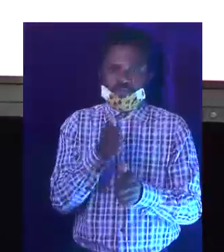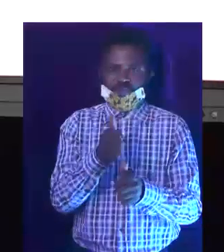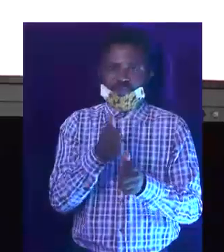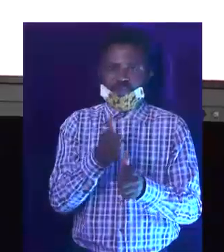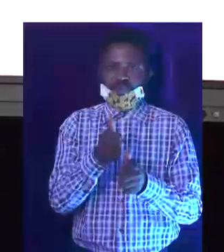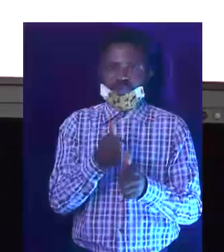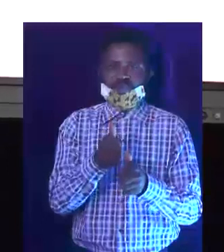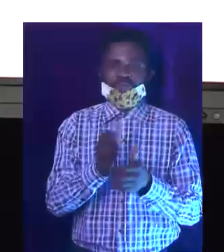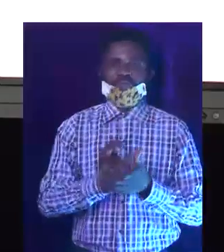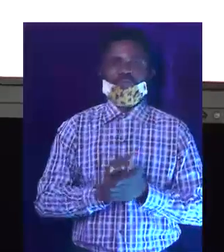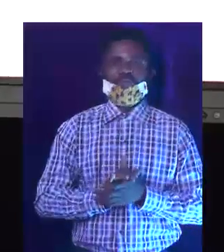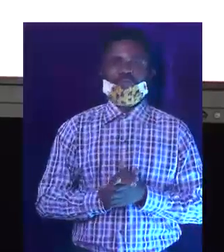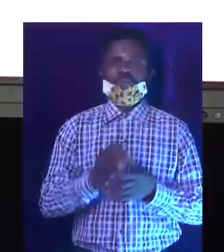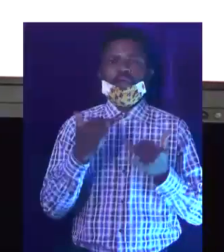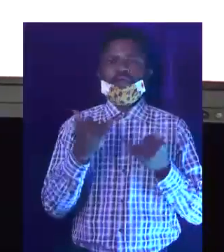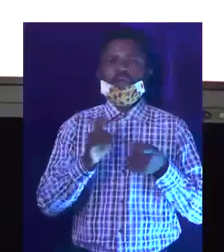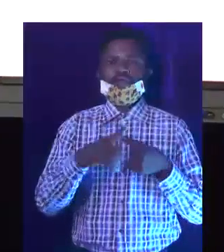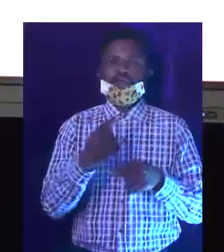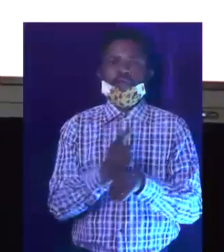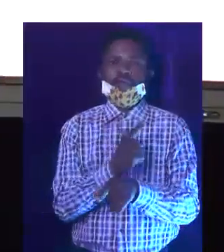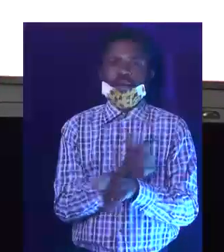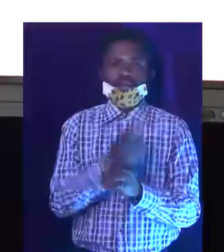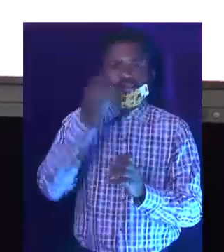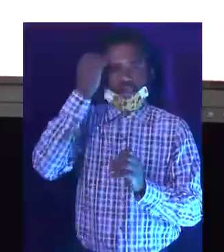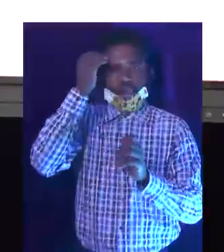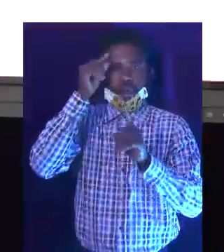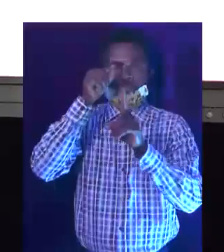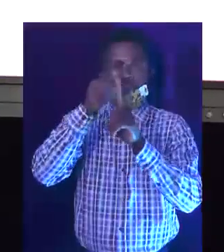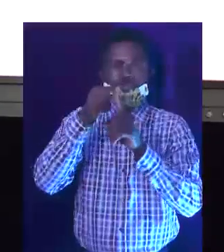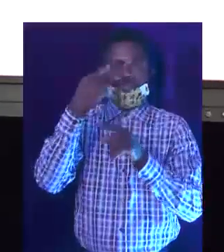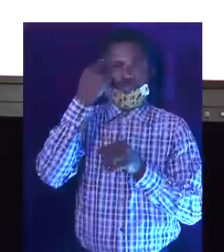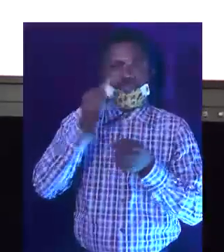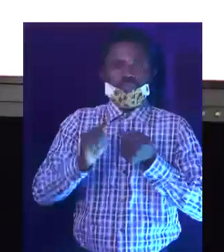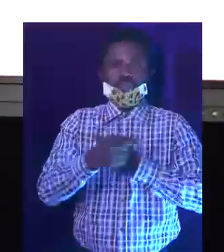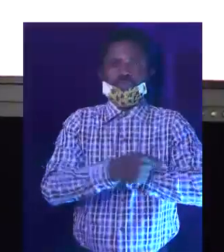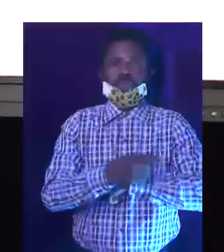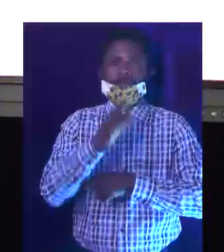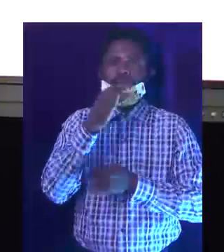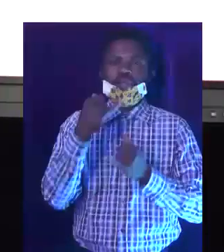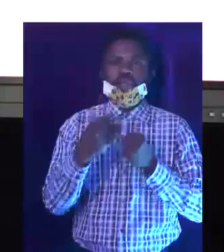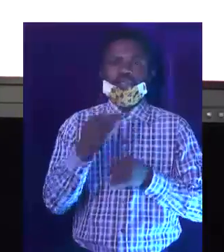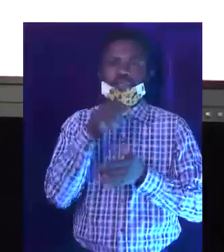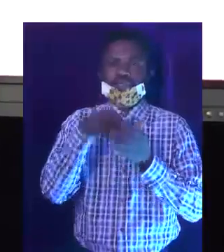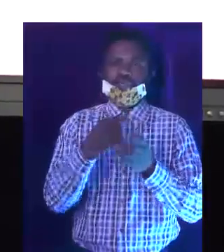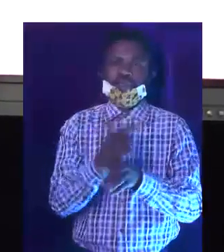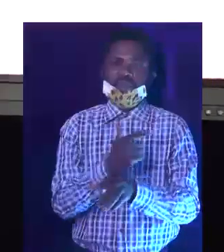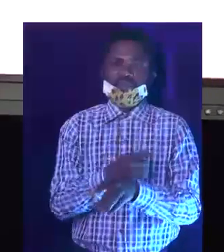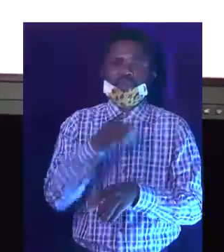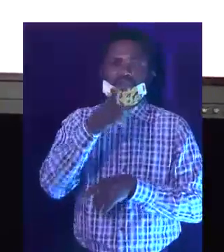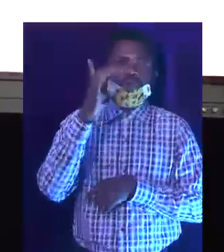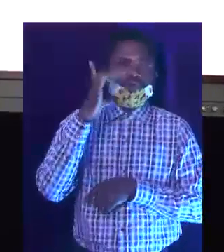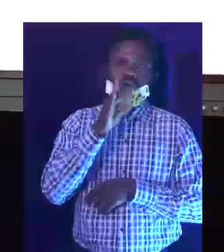so, good job you. Now to the lesson objective for today. By the end of this